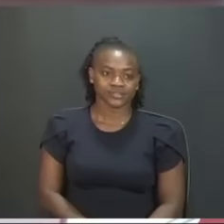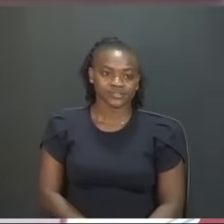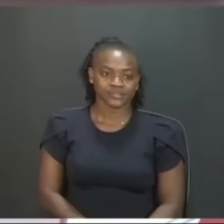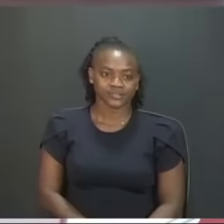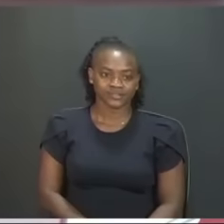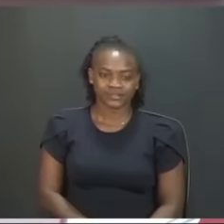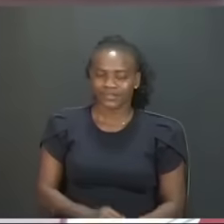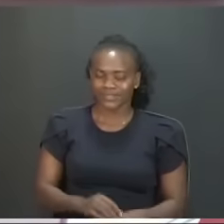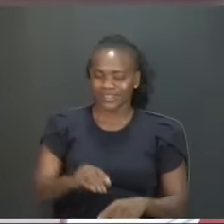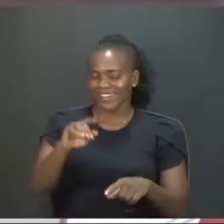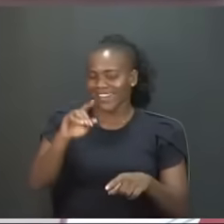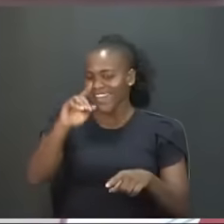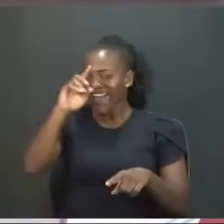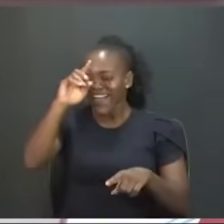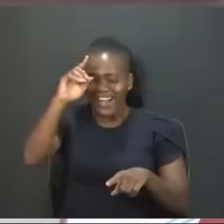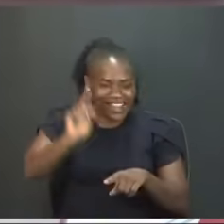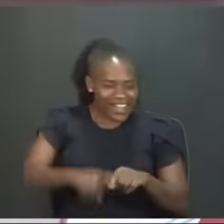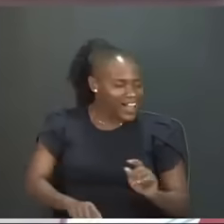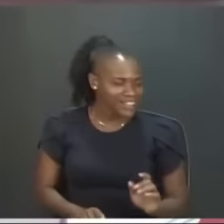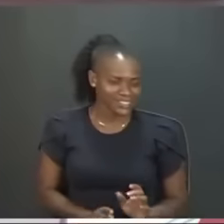cannot get away